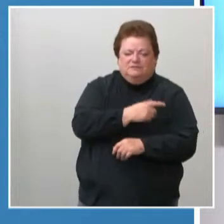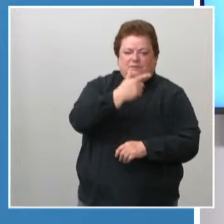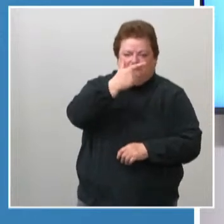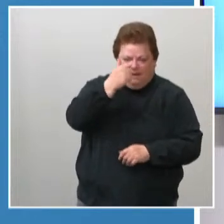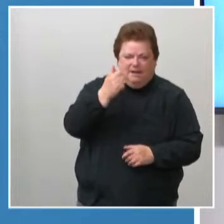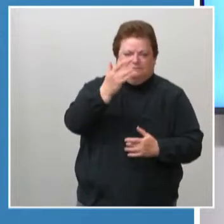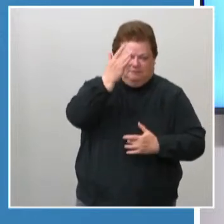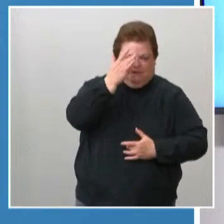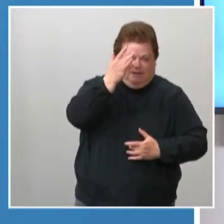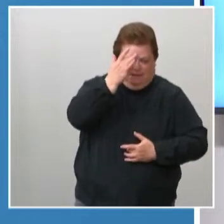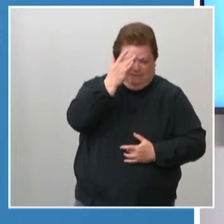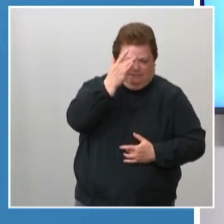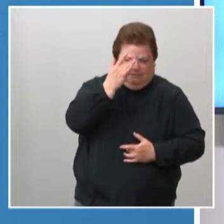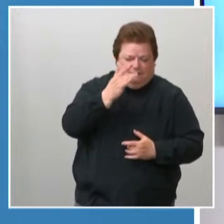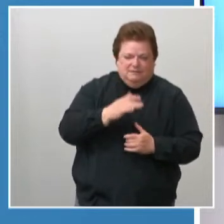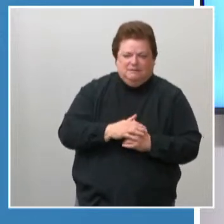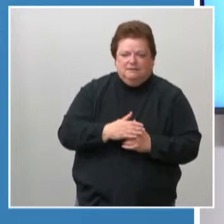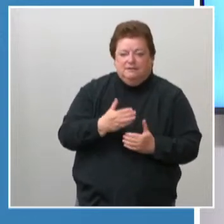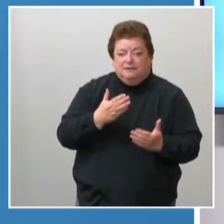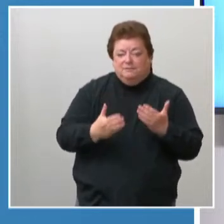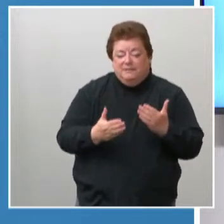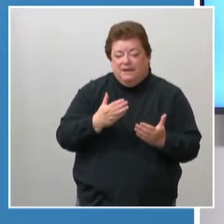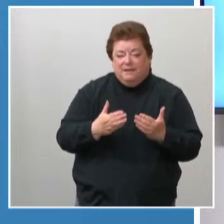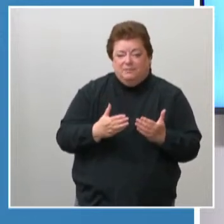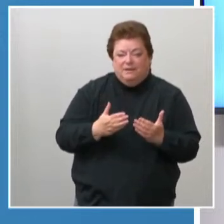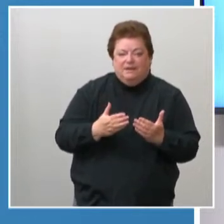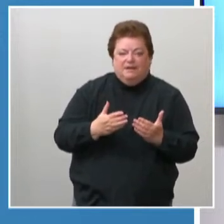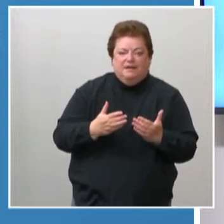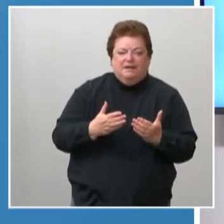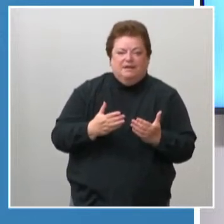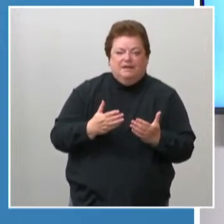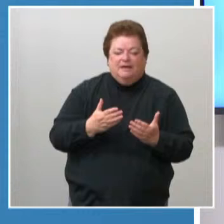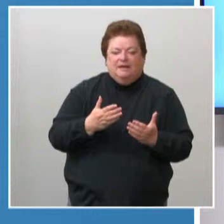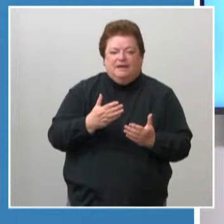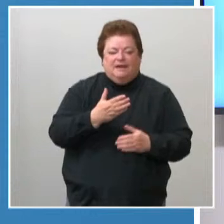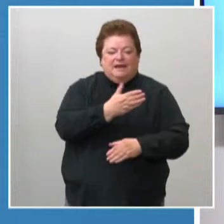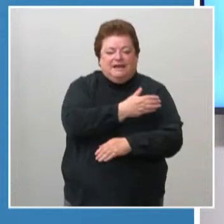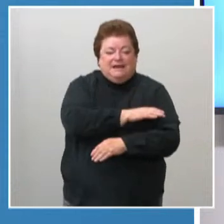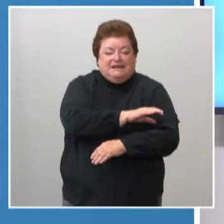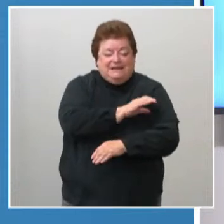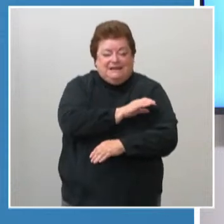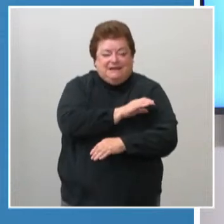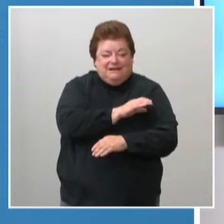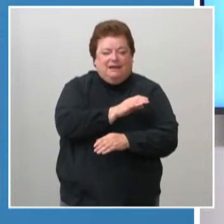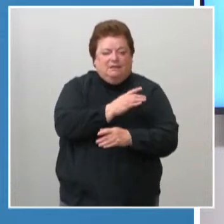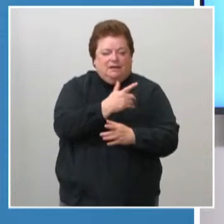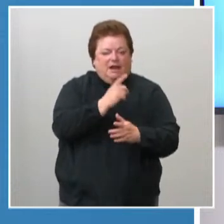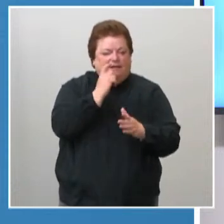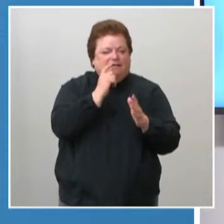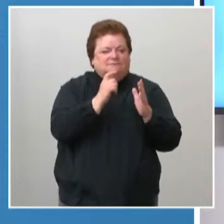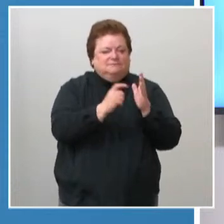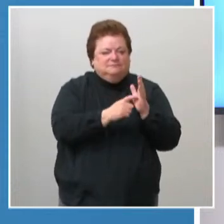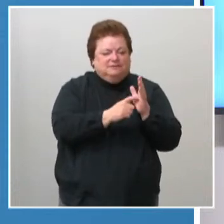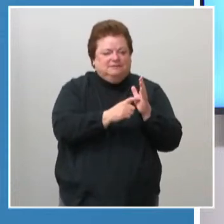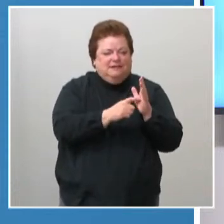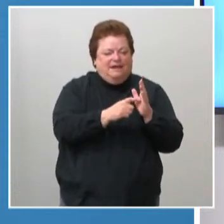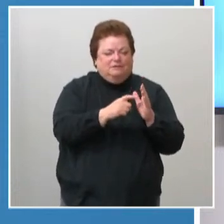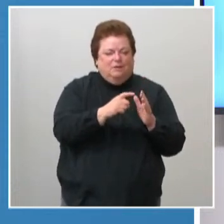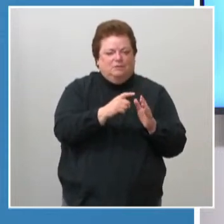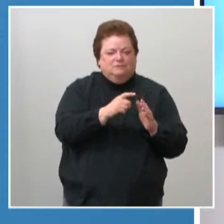they're ill. They might be they might be clinically diagnosed and pending